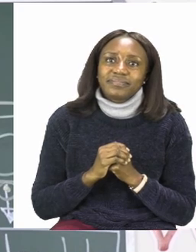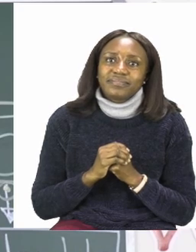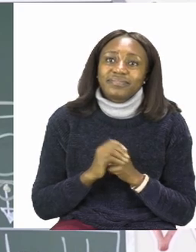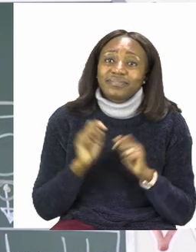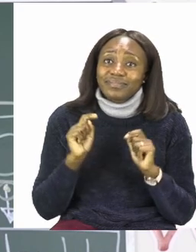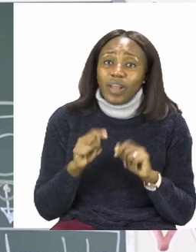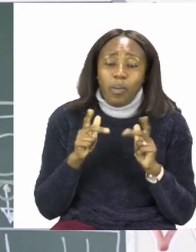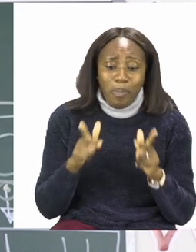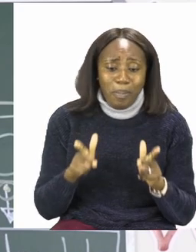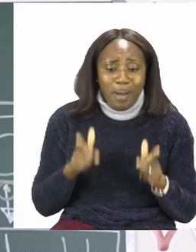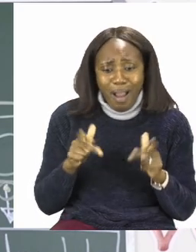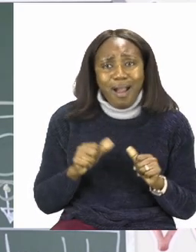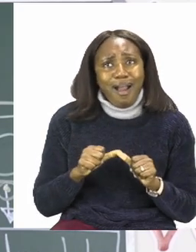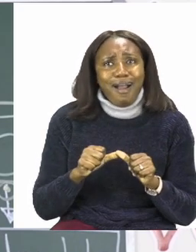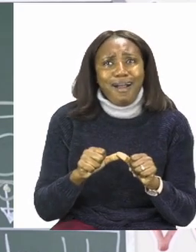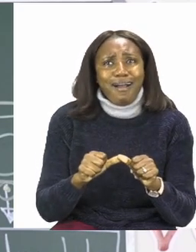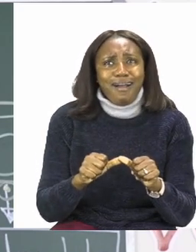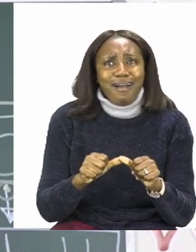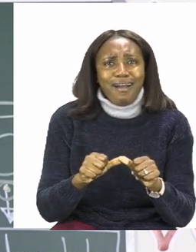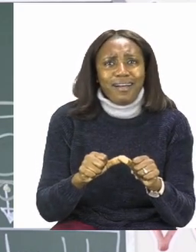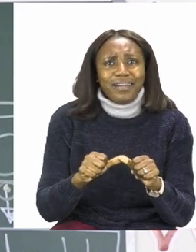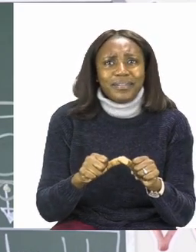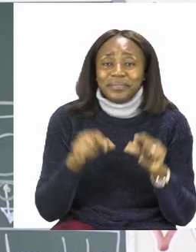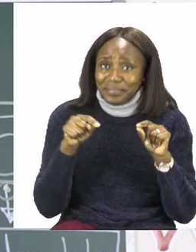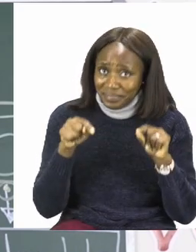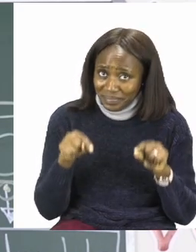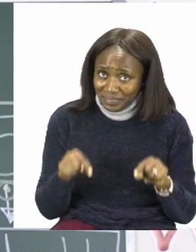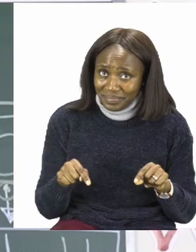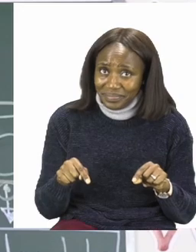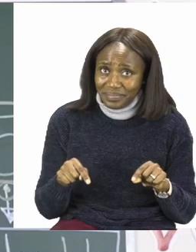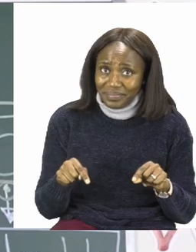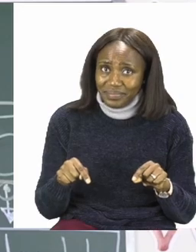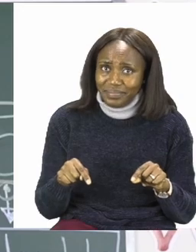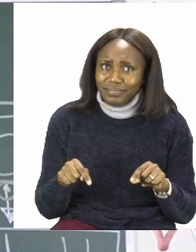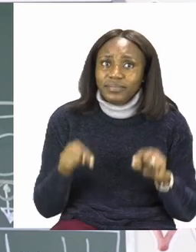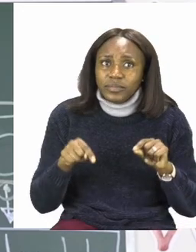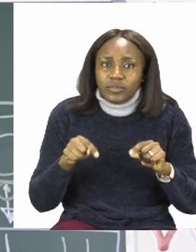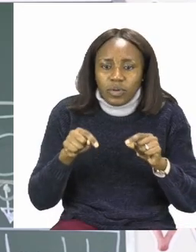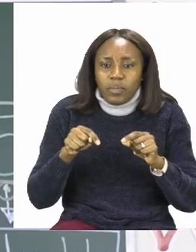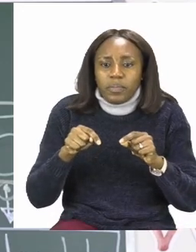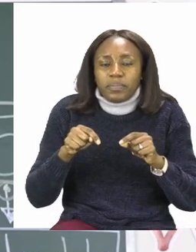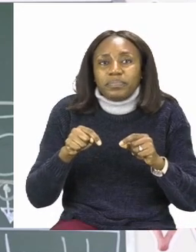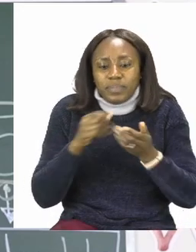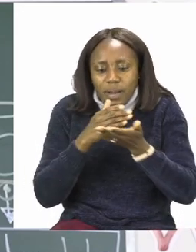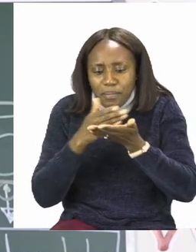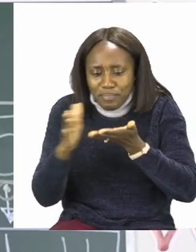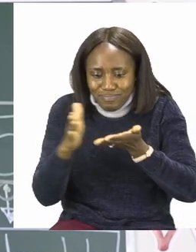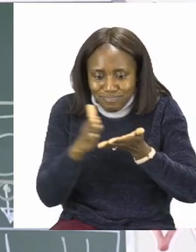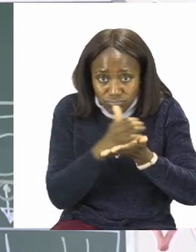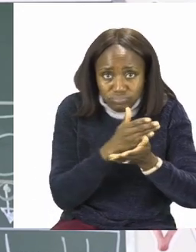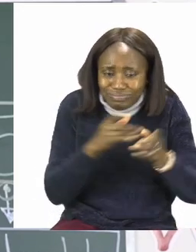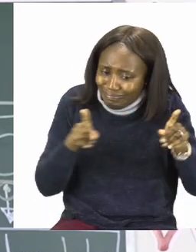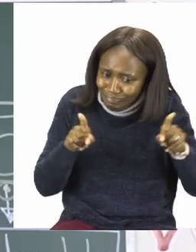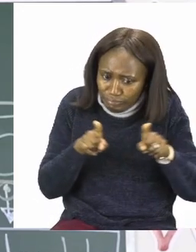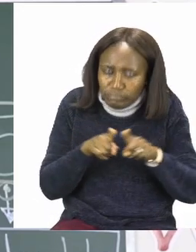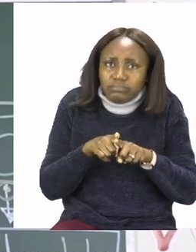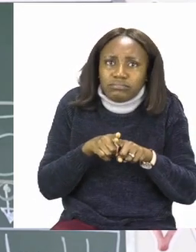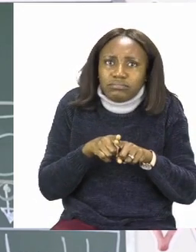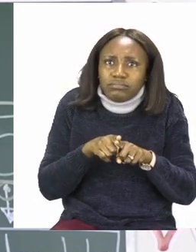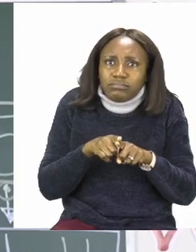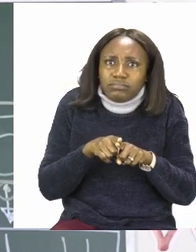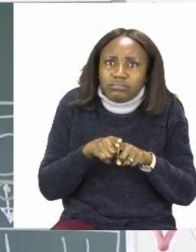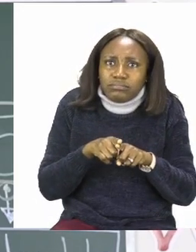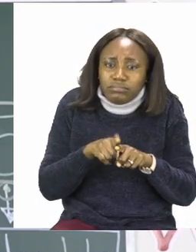still going on, boys and girls. We now need to halve our answer. So our